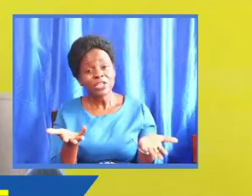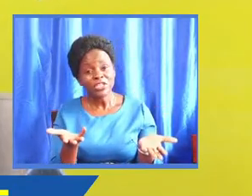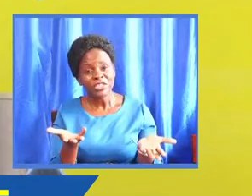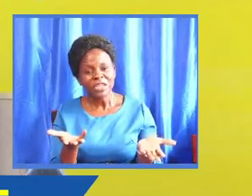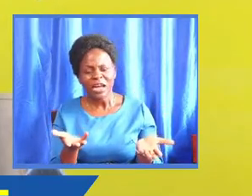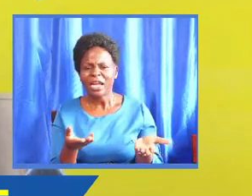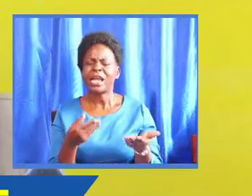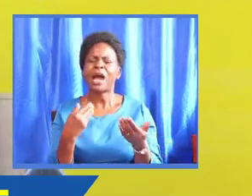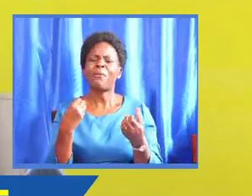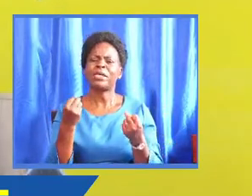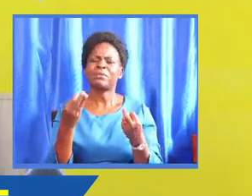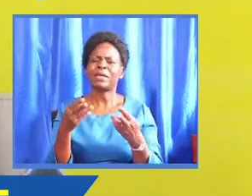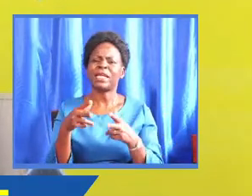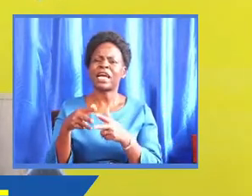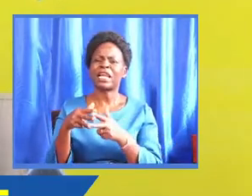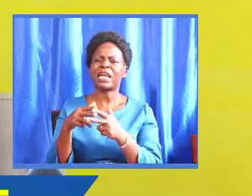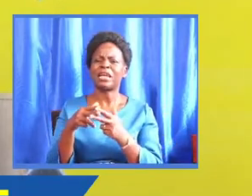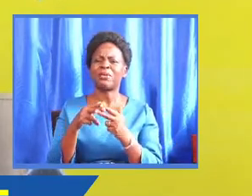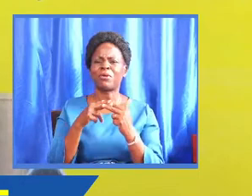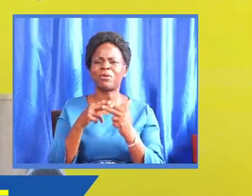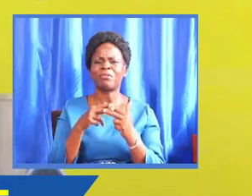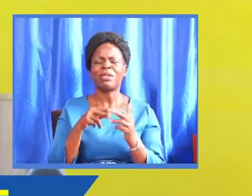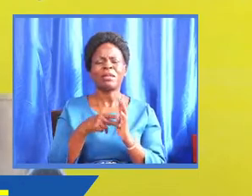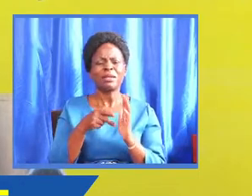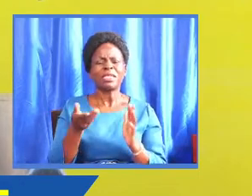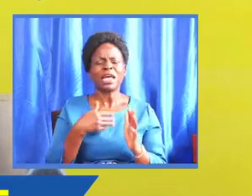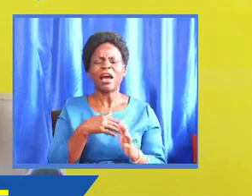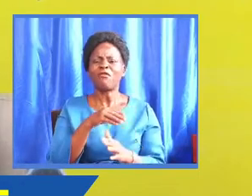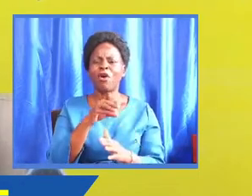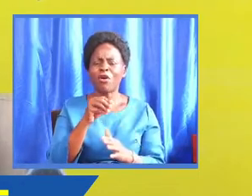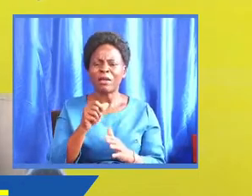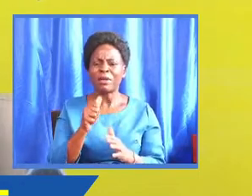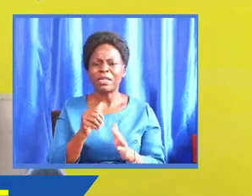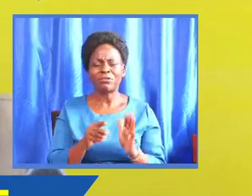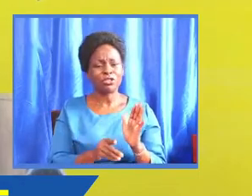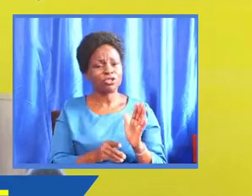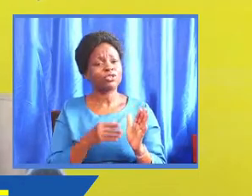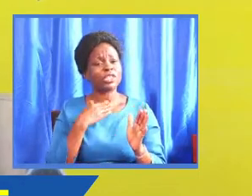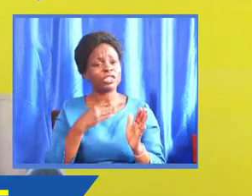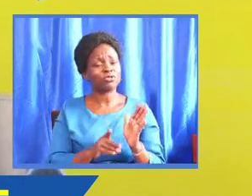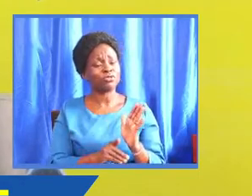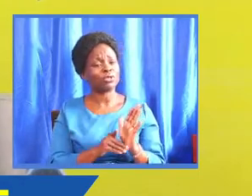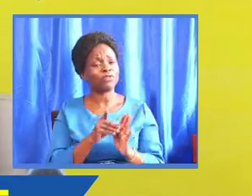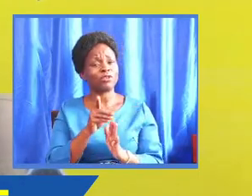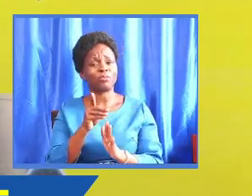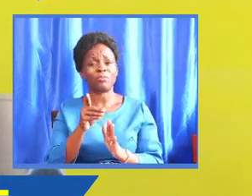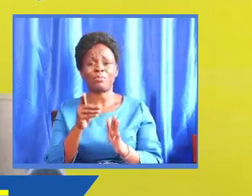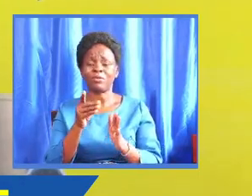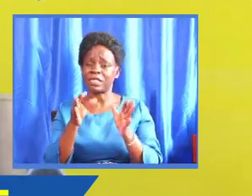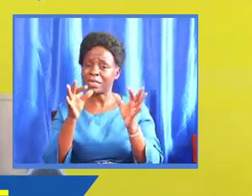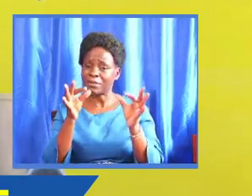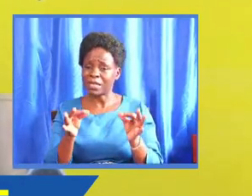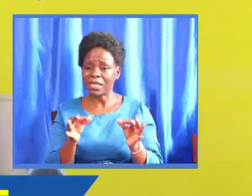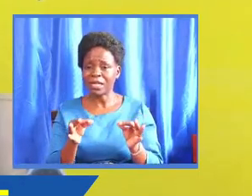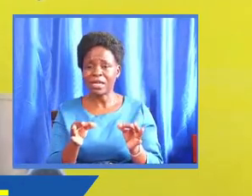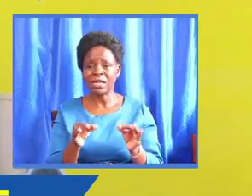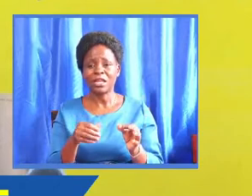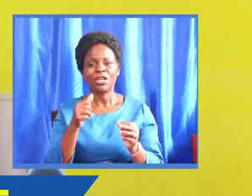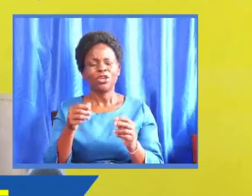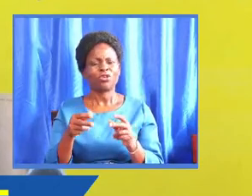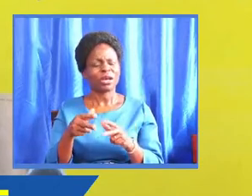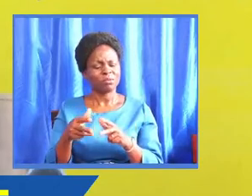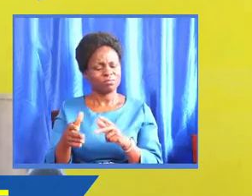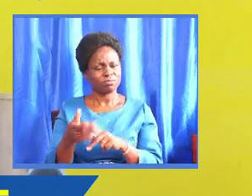am I able to borrow? Because you don't need to have all the money that you need to develop property. You can go and get financing for it.